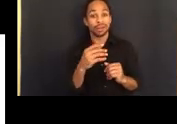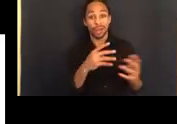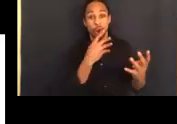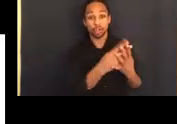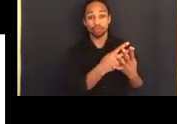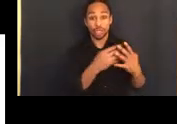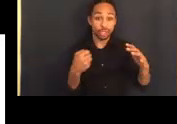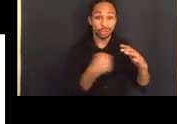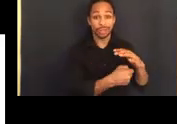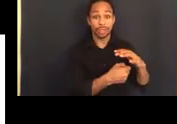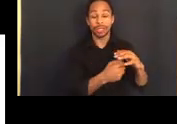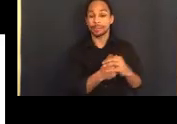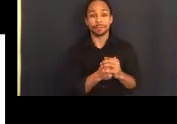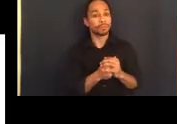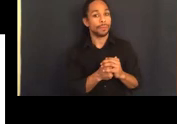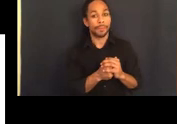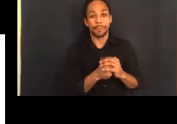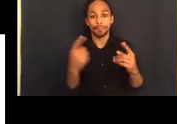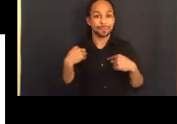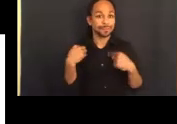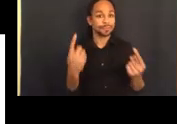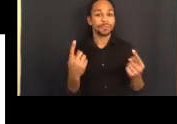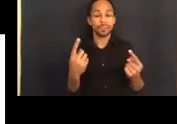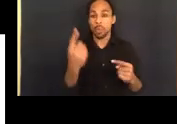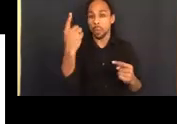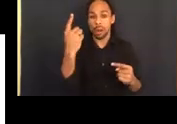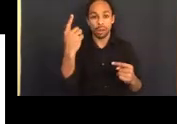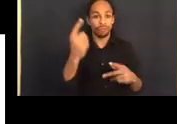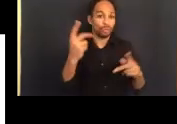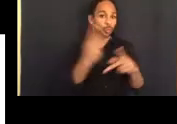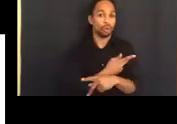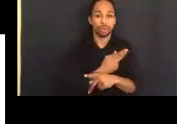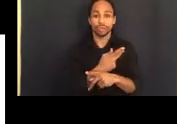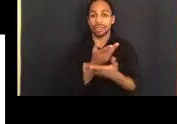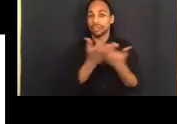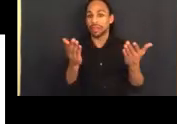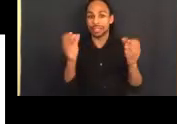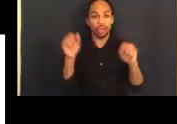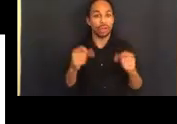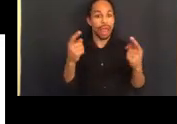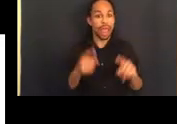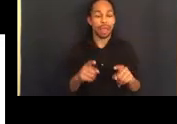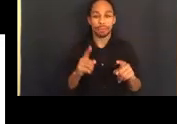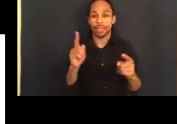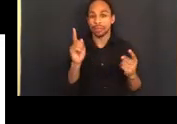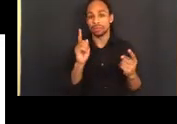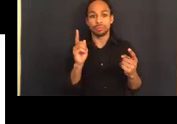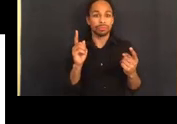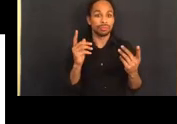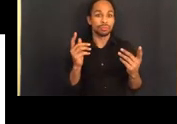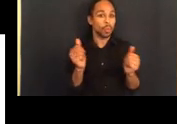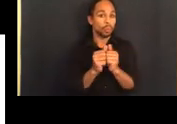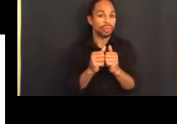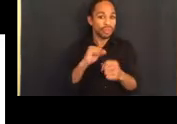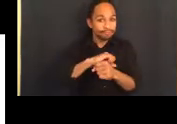been, one of the worst things that could happen to COVID. Recently, we